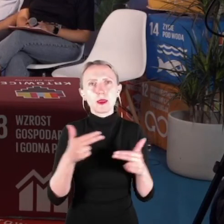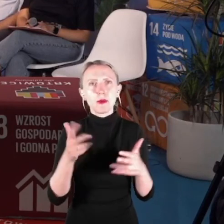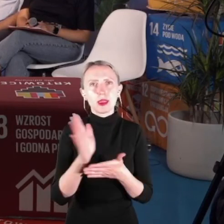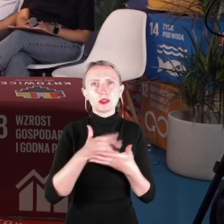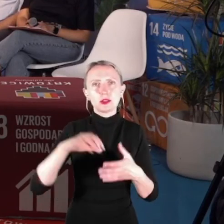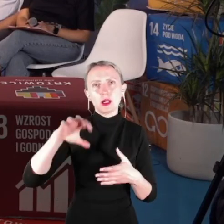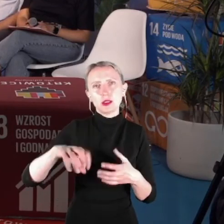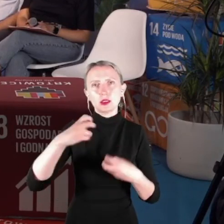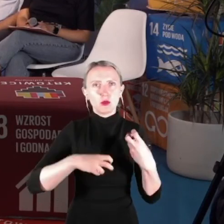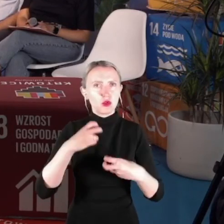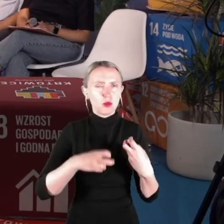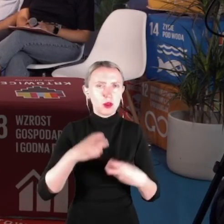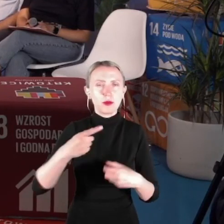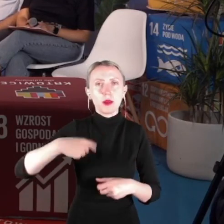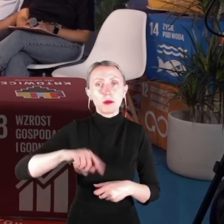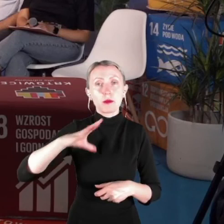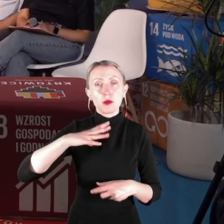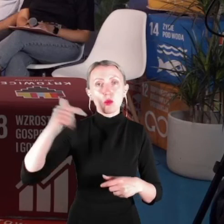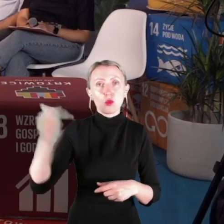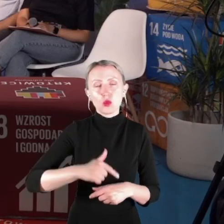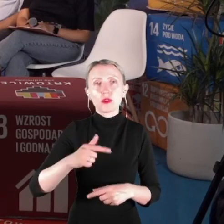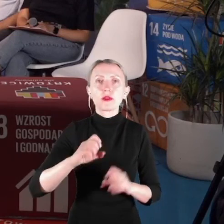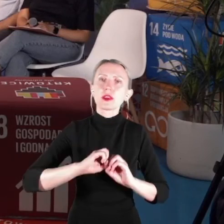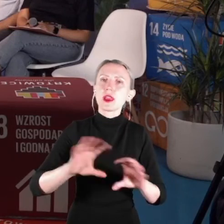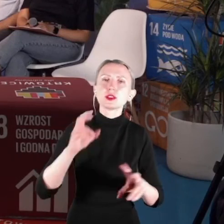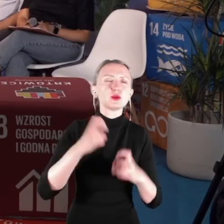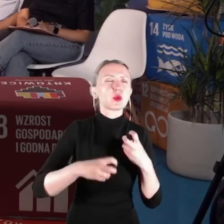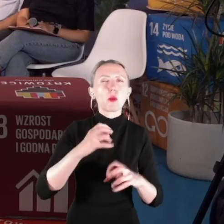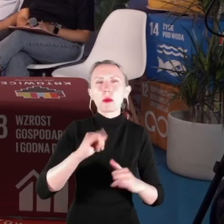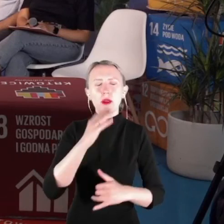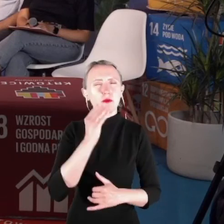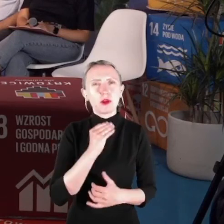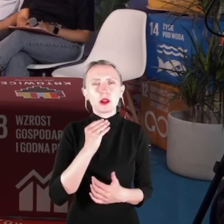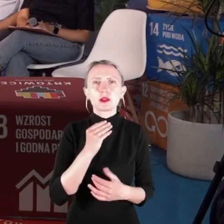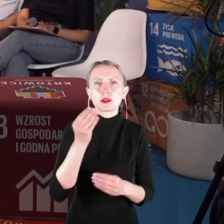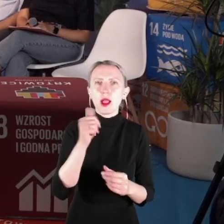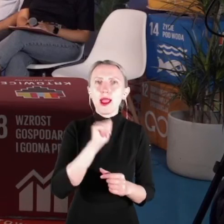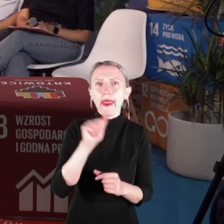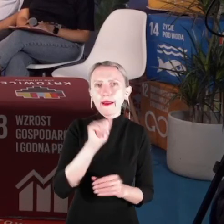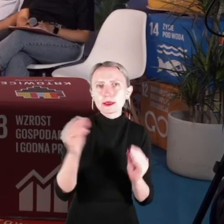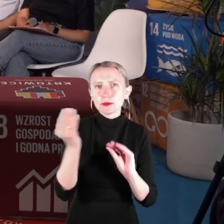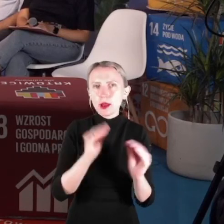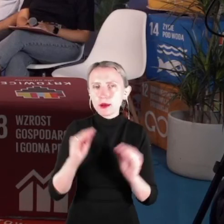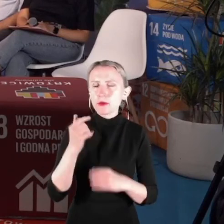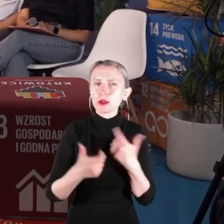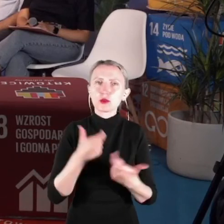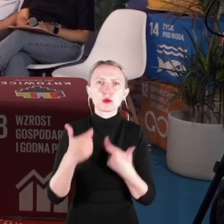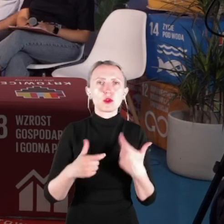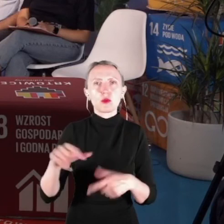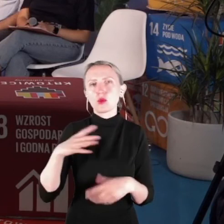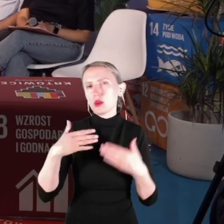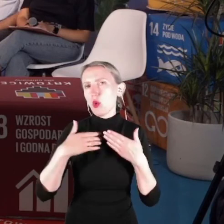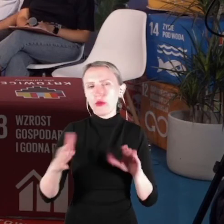Problem definition, we're looking at empathy, expansive thinking, and experimentation as the guiding principles. And we had an open dialogue about